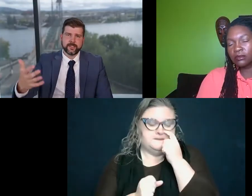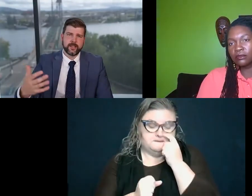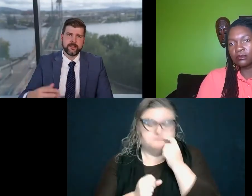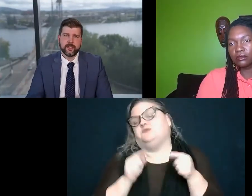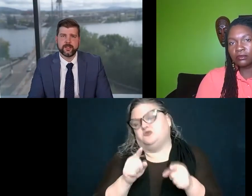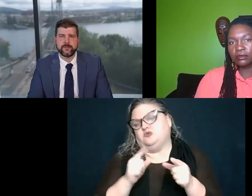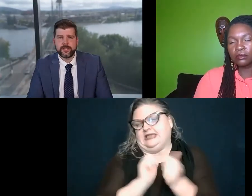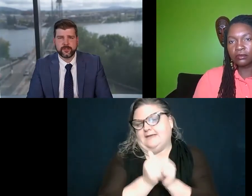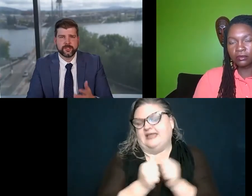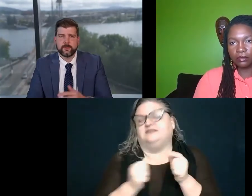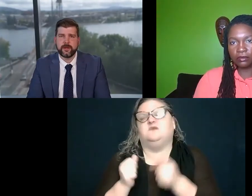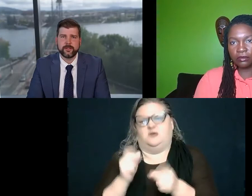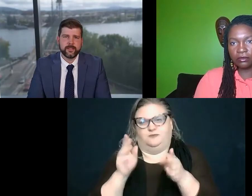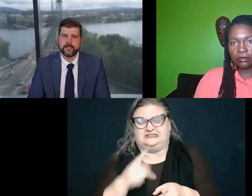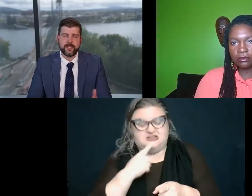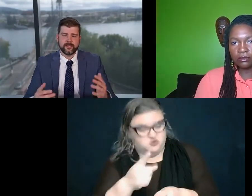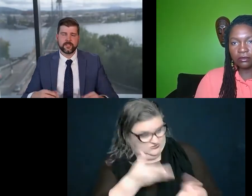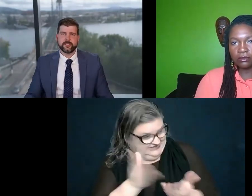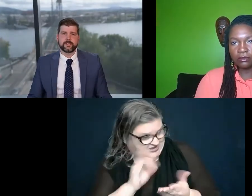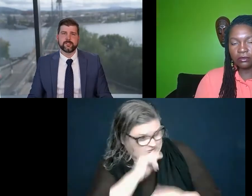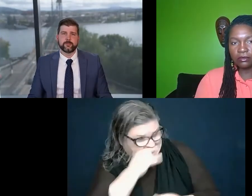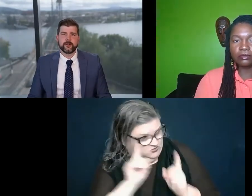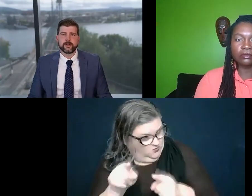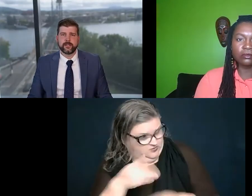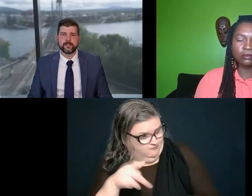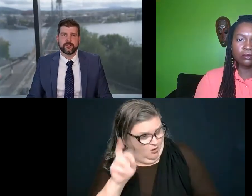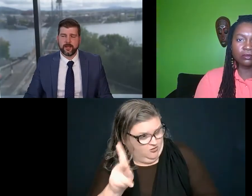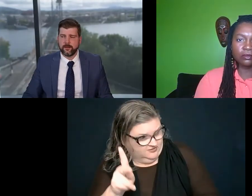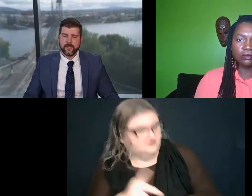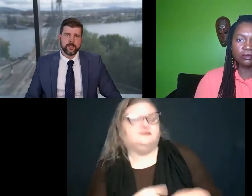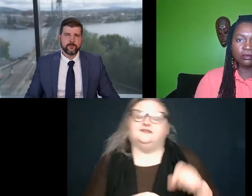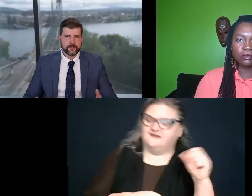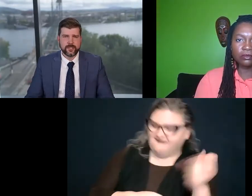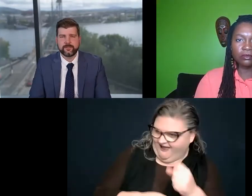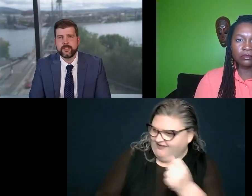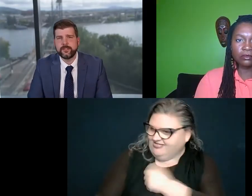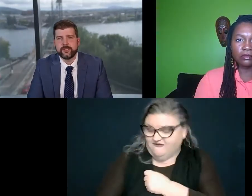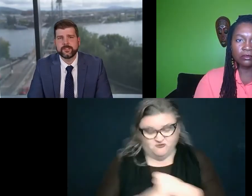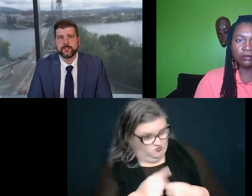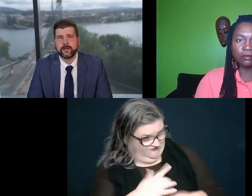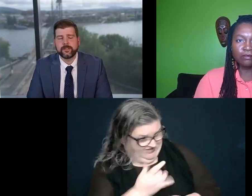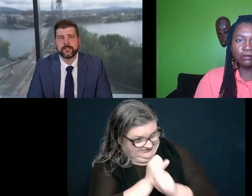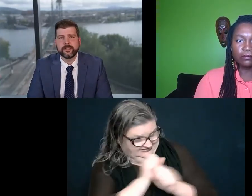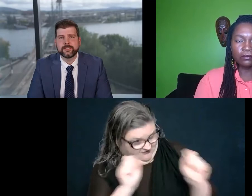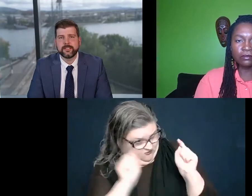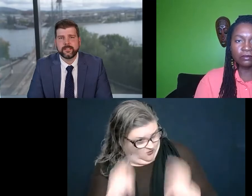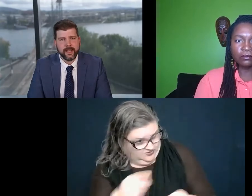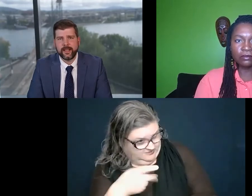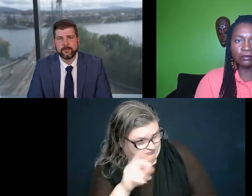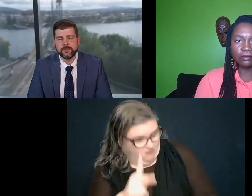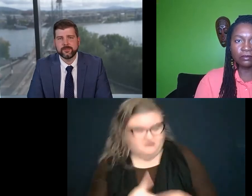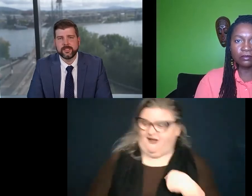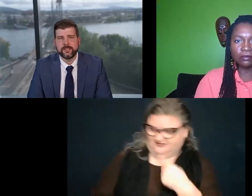kids, he said, hey, you take your kids to the park? And I said, yeah, I love taking the kids to the park. And he said, wow, you feel safe taking your kids to the park? And I said,